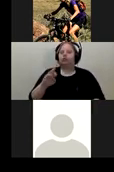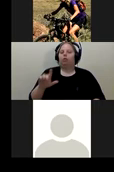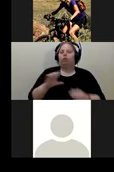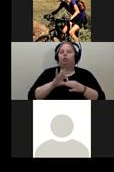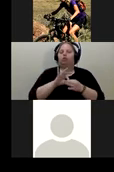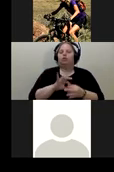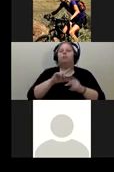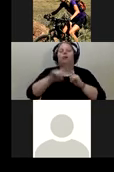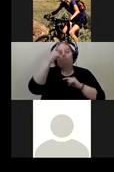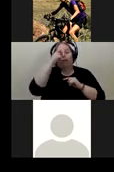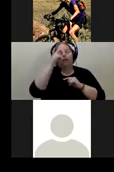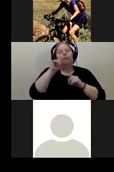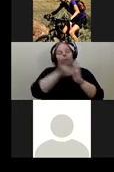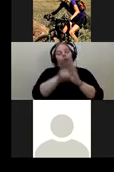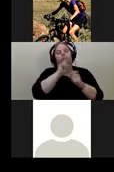murder is worse.